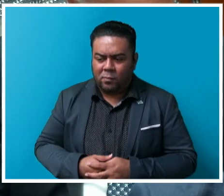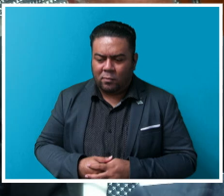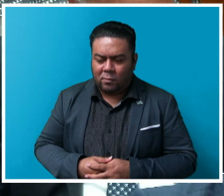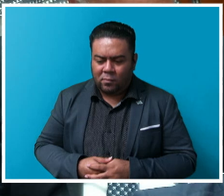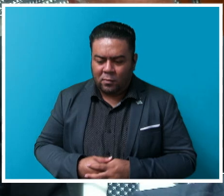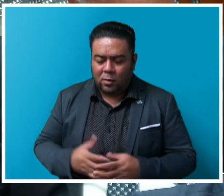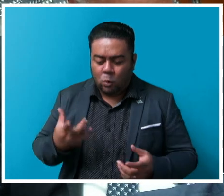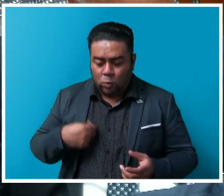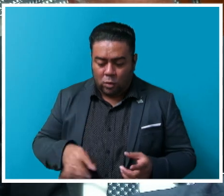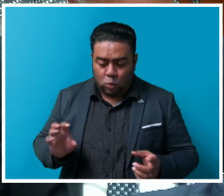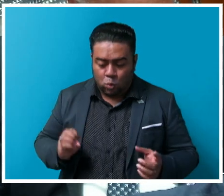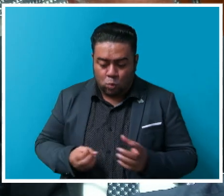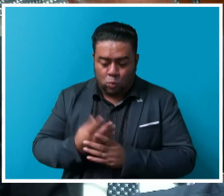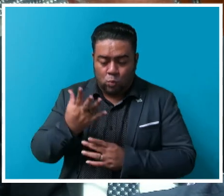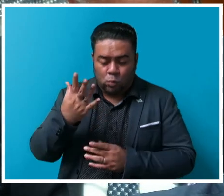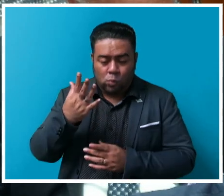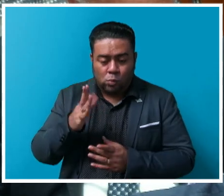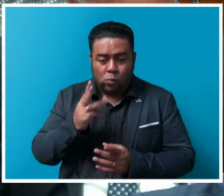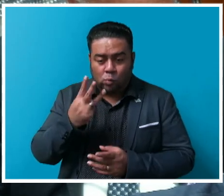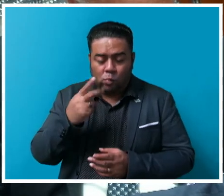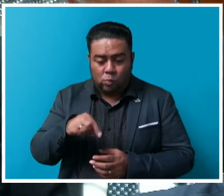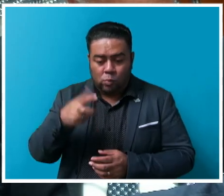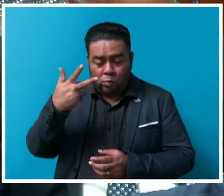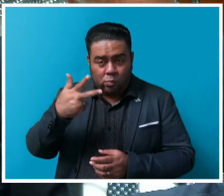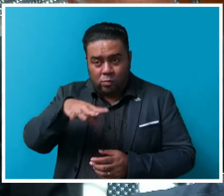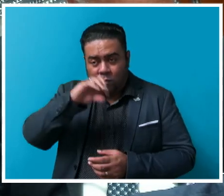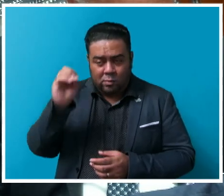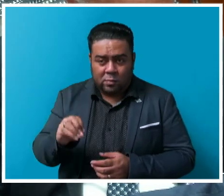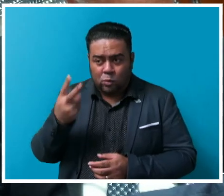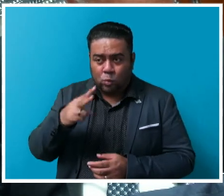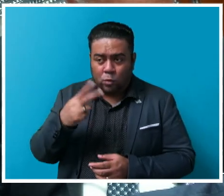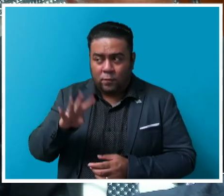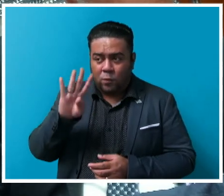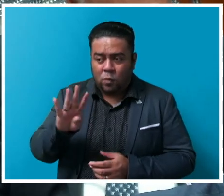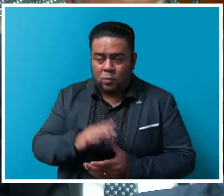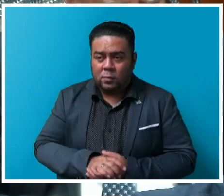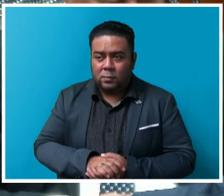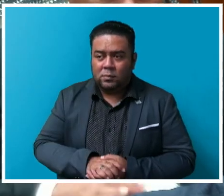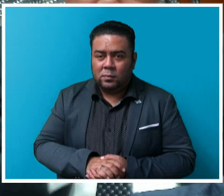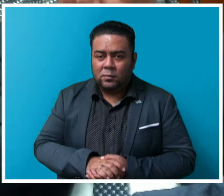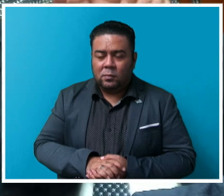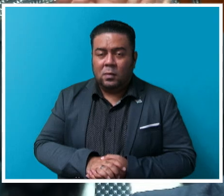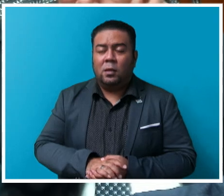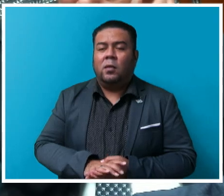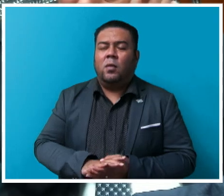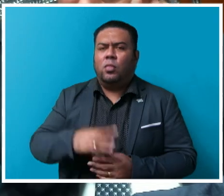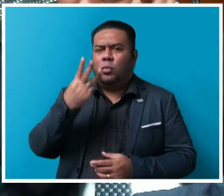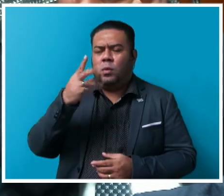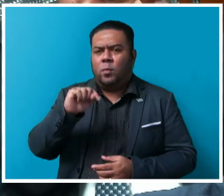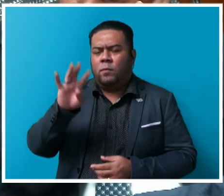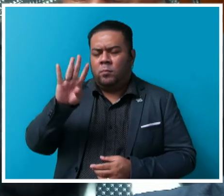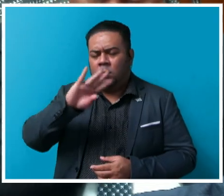with growth revised upwards to 3.8% in 2024 and projected to 3.4%